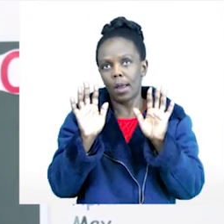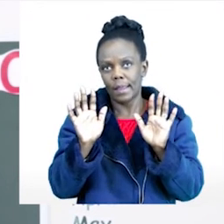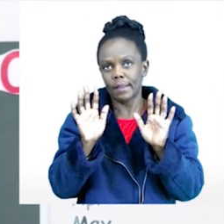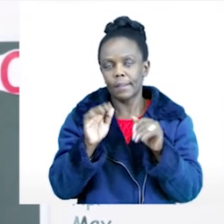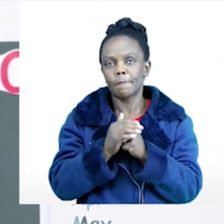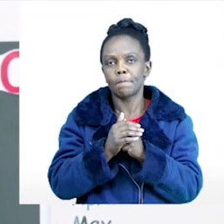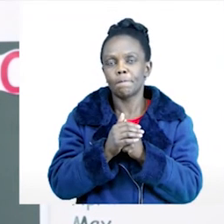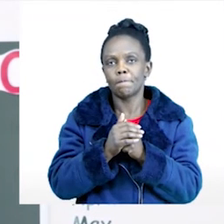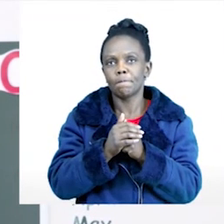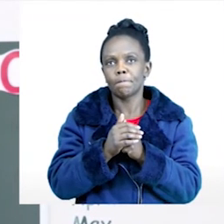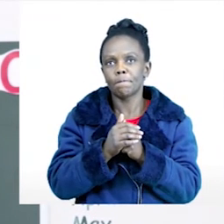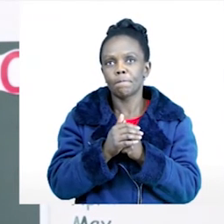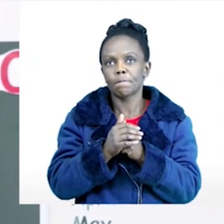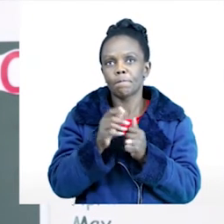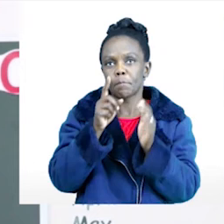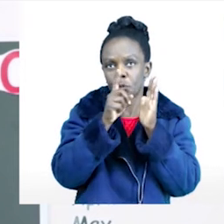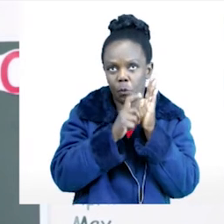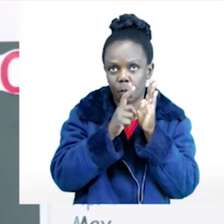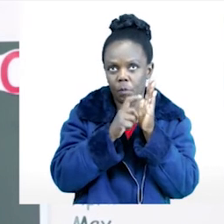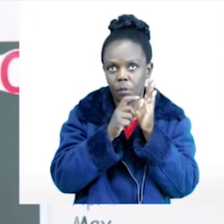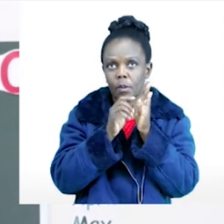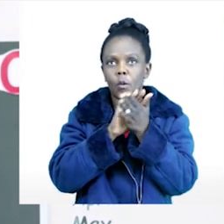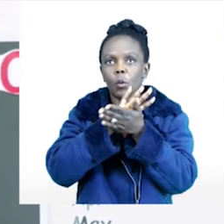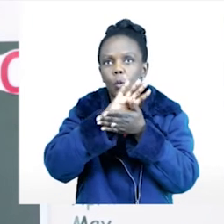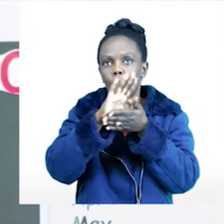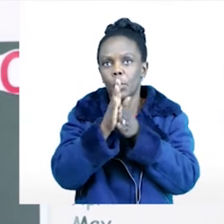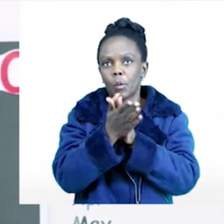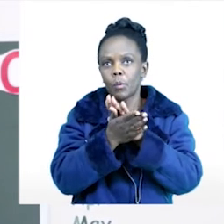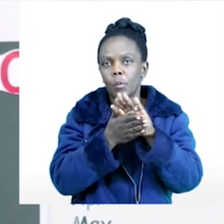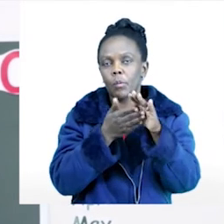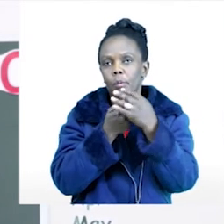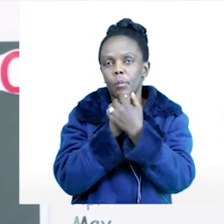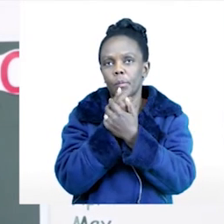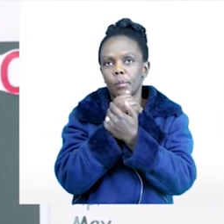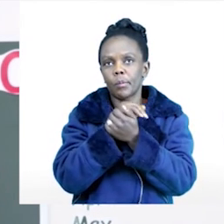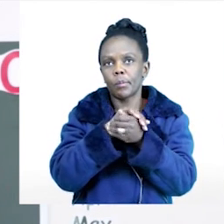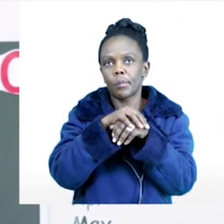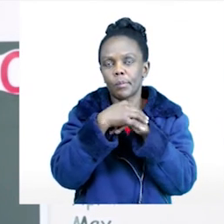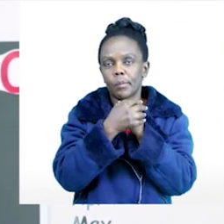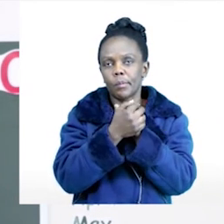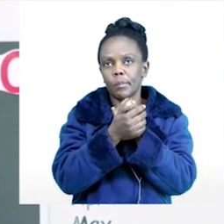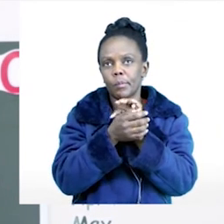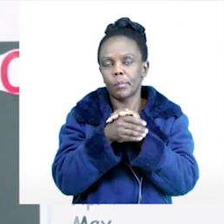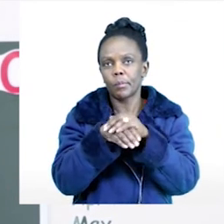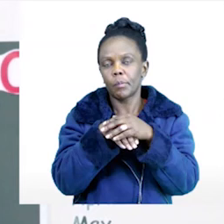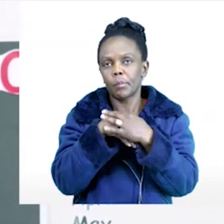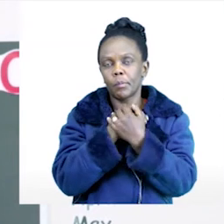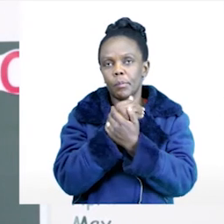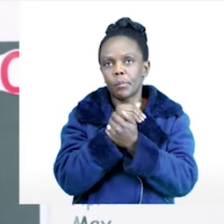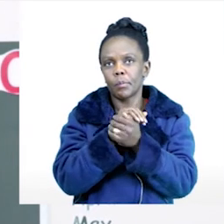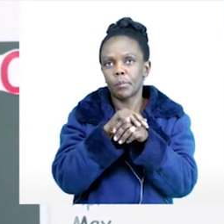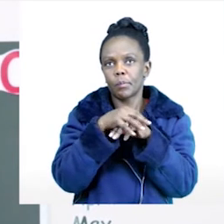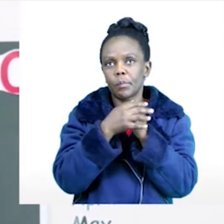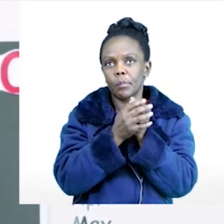lessons. Remember, sanitizing means that we are protecting ourselves and others from any germs that might be on our